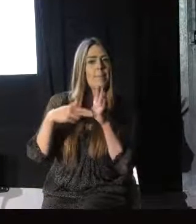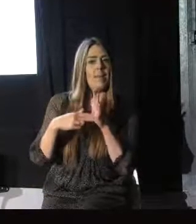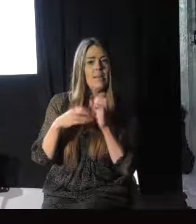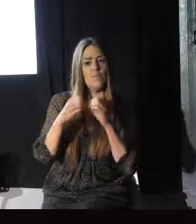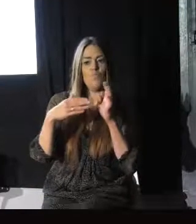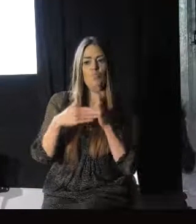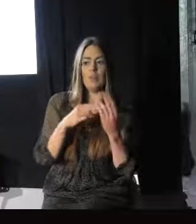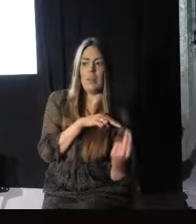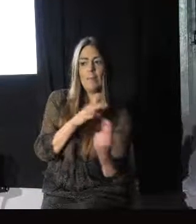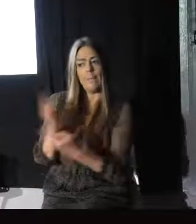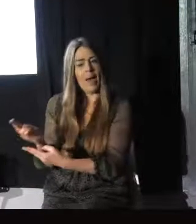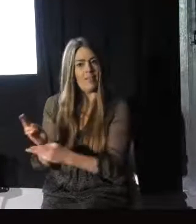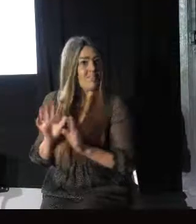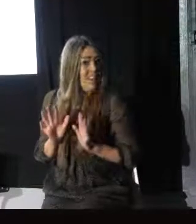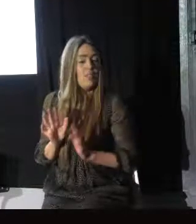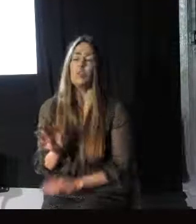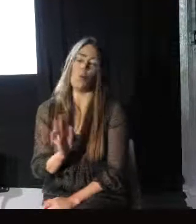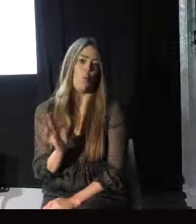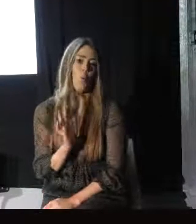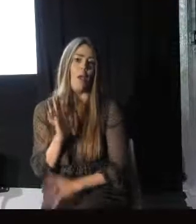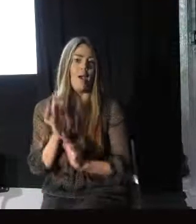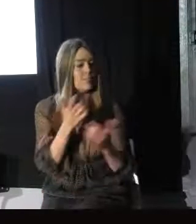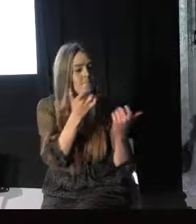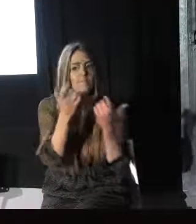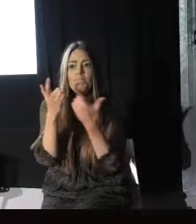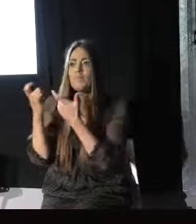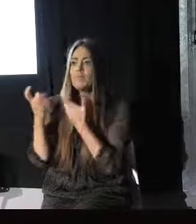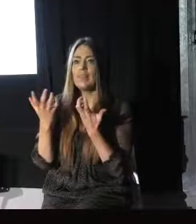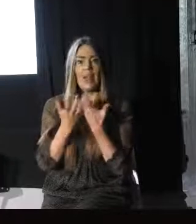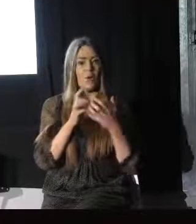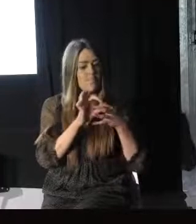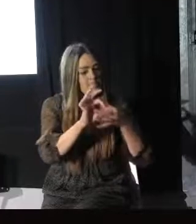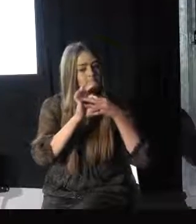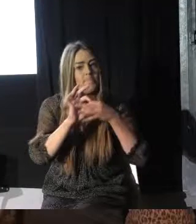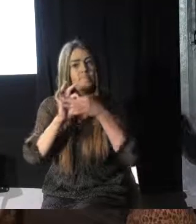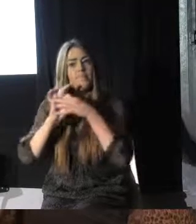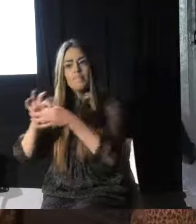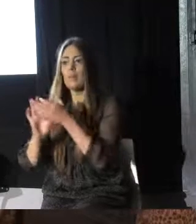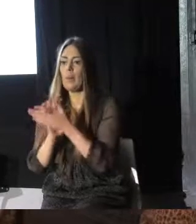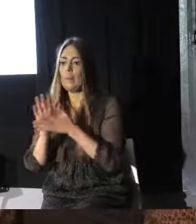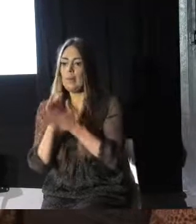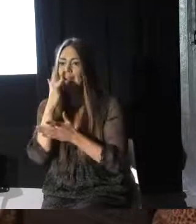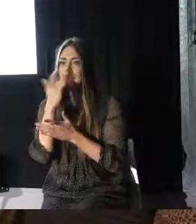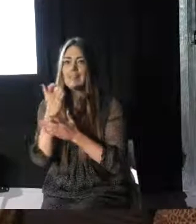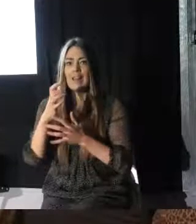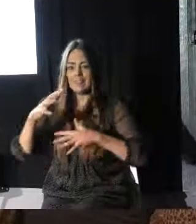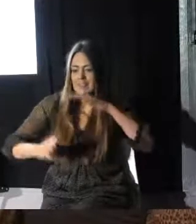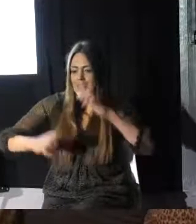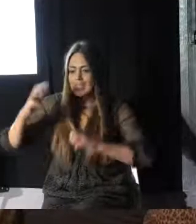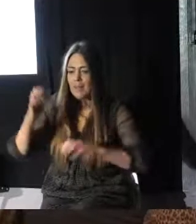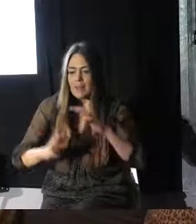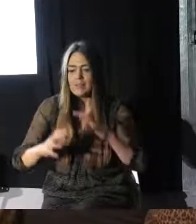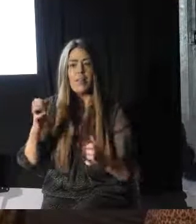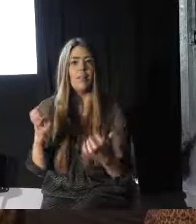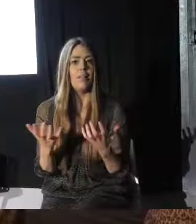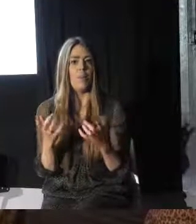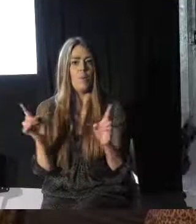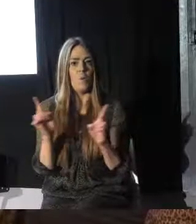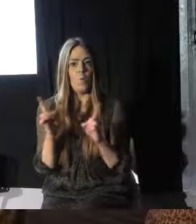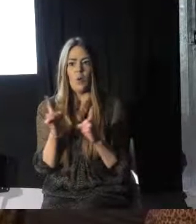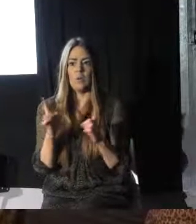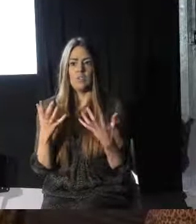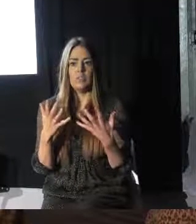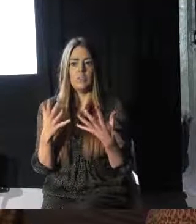It's about seeking to find ways, collaborate, in order to find ways to dismantle what Winter